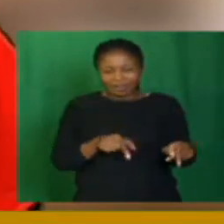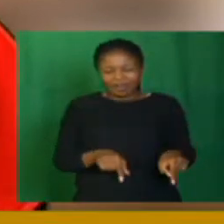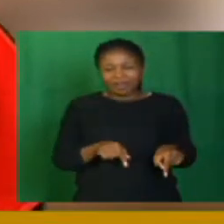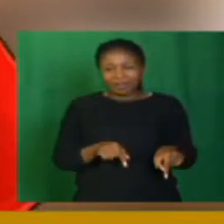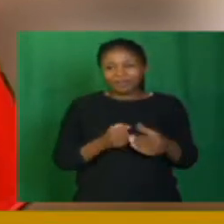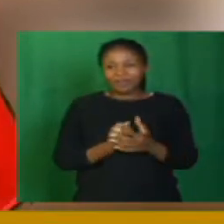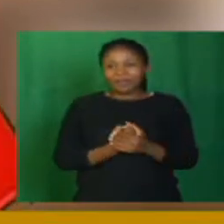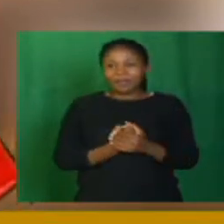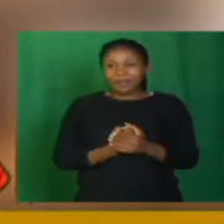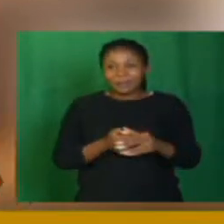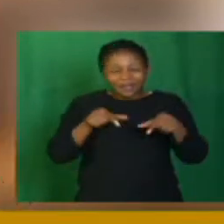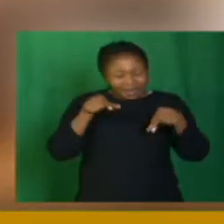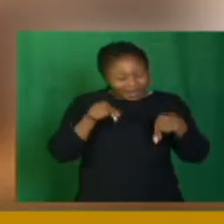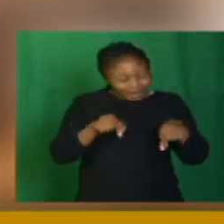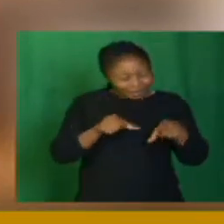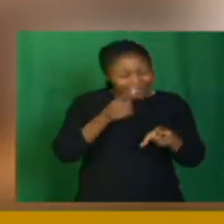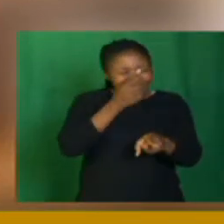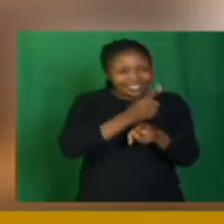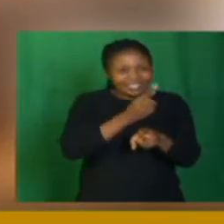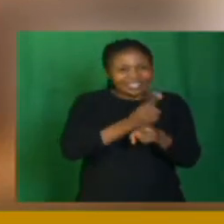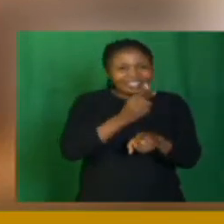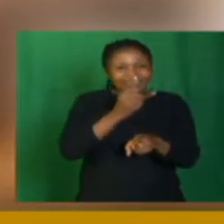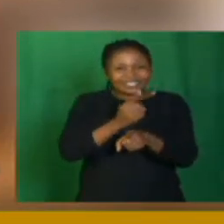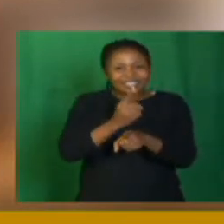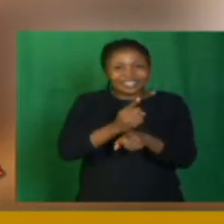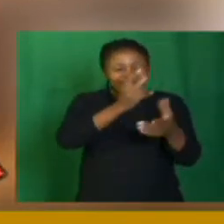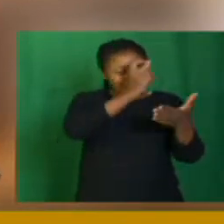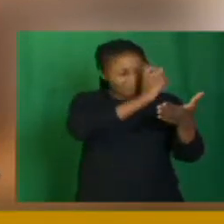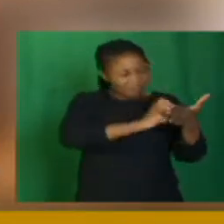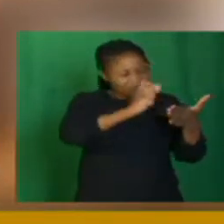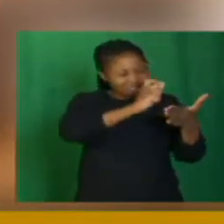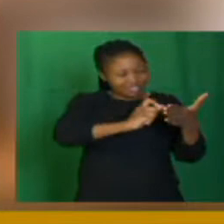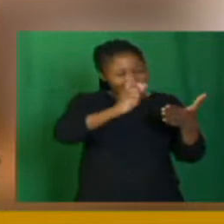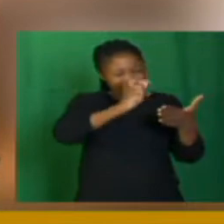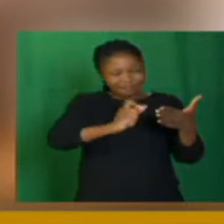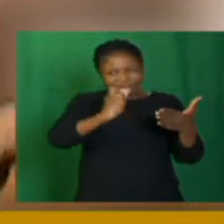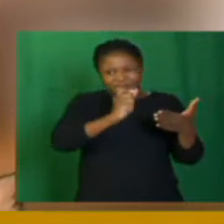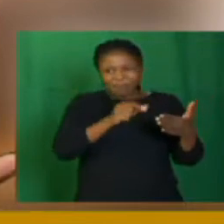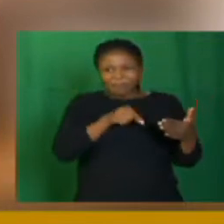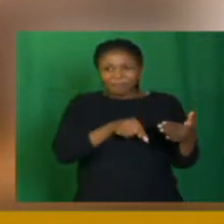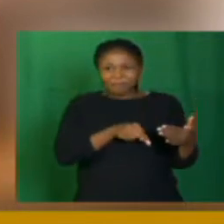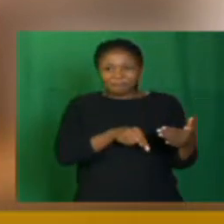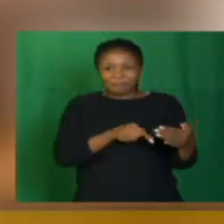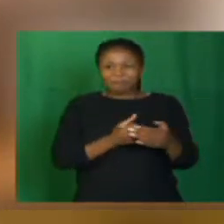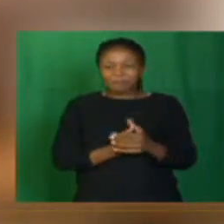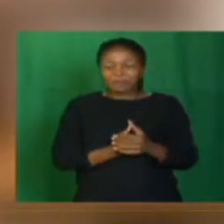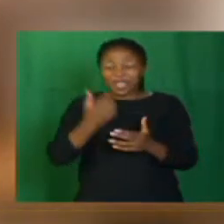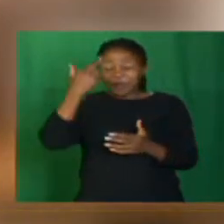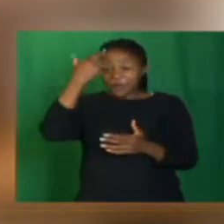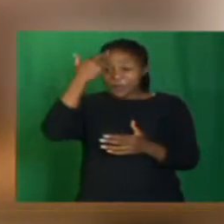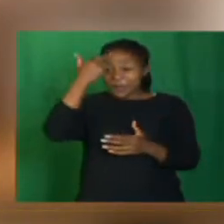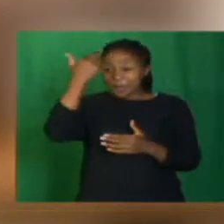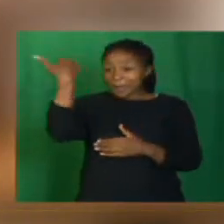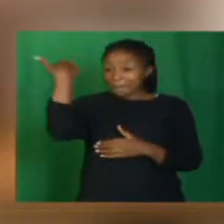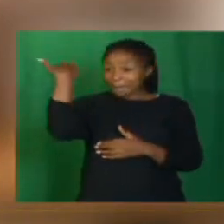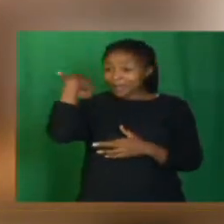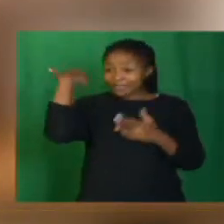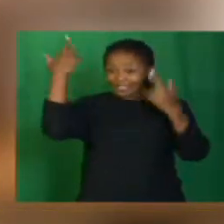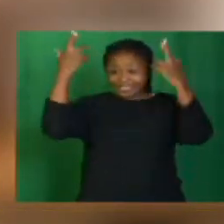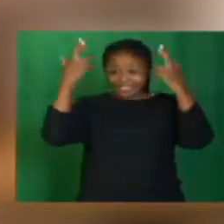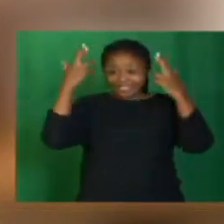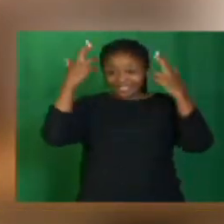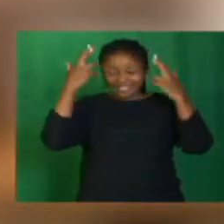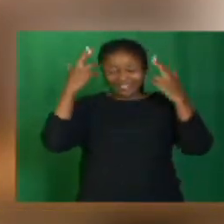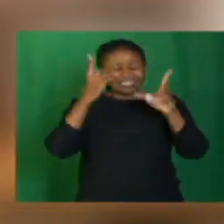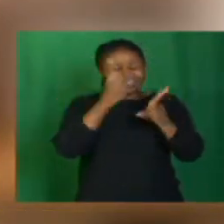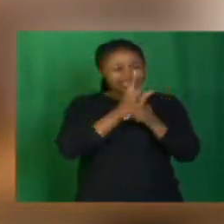doing discursive writing. As you can remember, that the other time I was here, we were doing argumentative